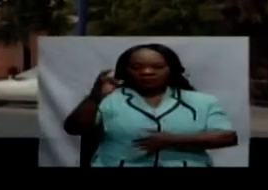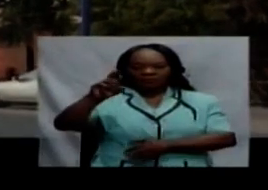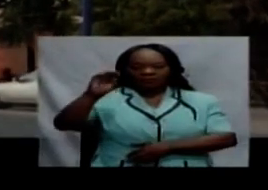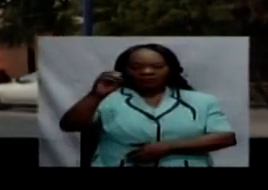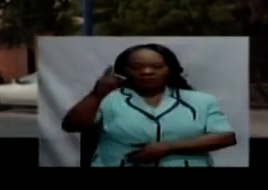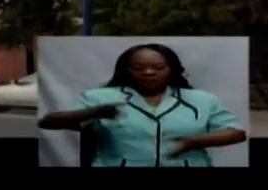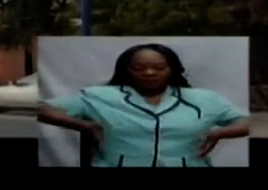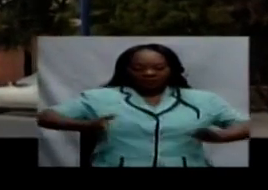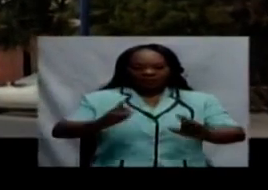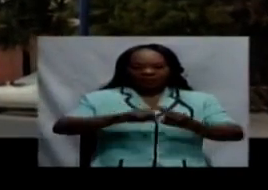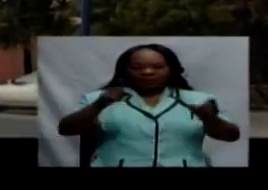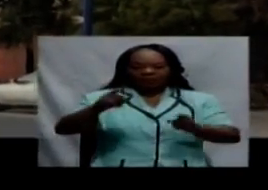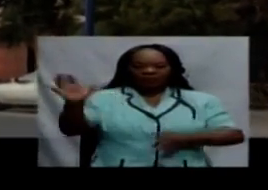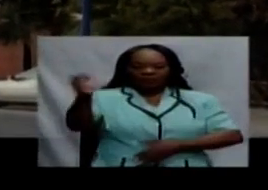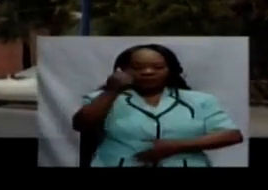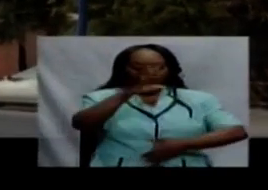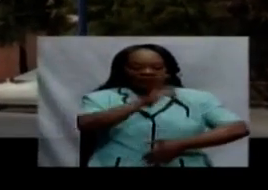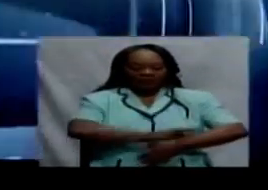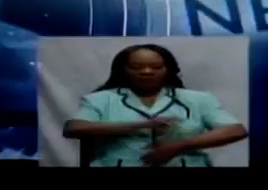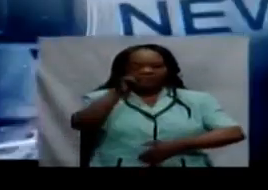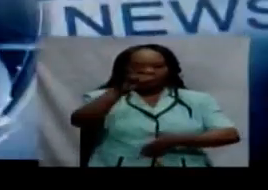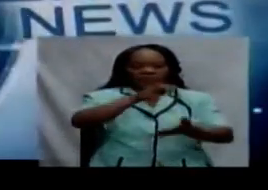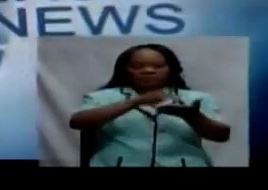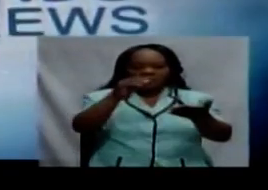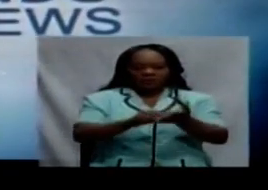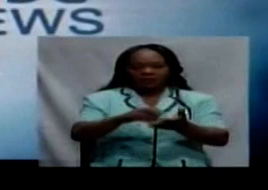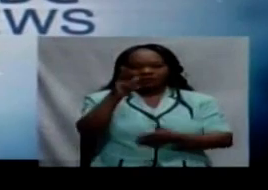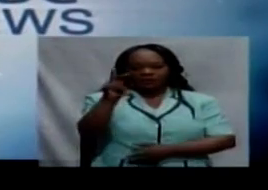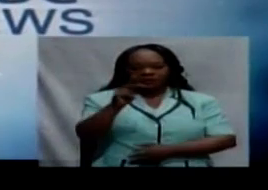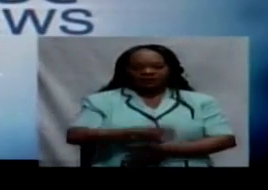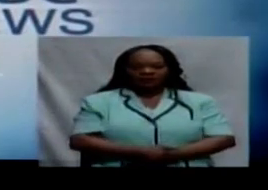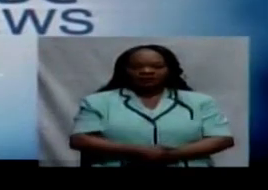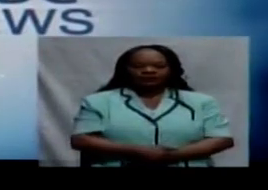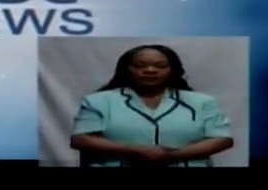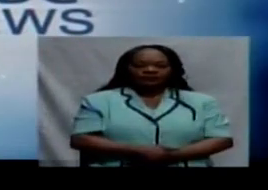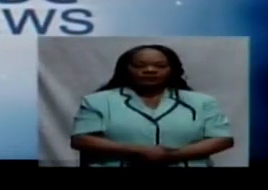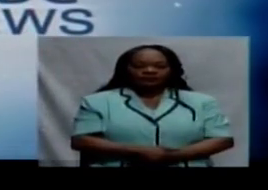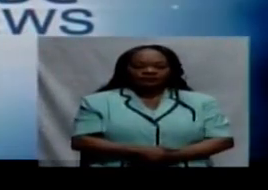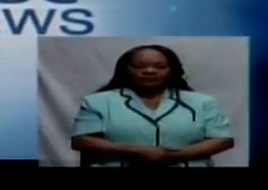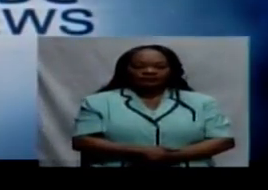was allowed to draw a monthly salary of 1 million kwacha.